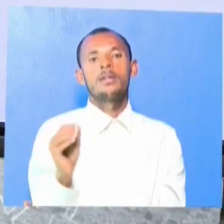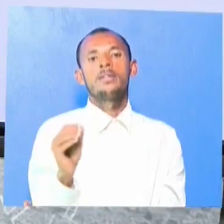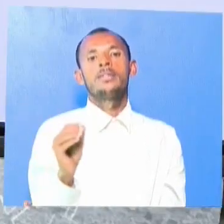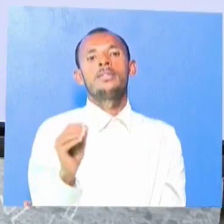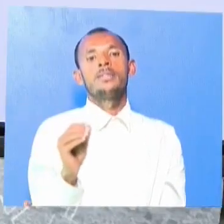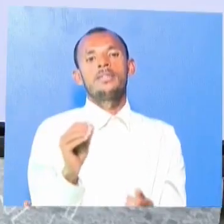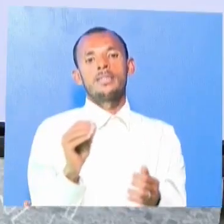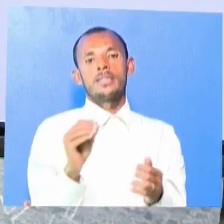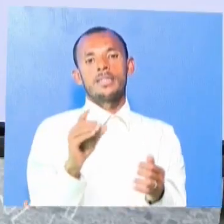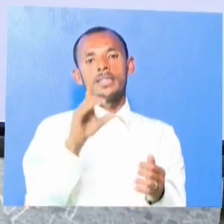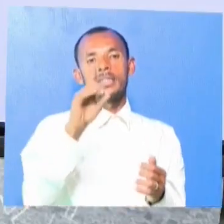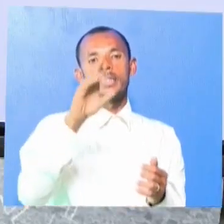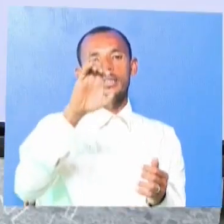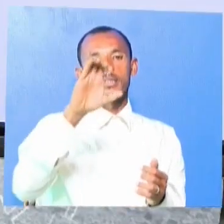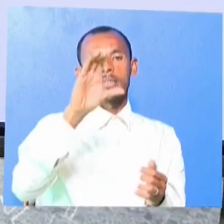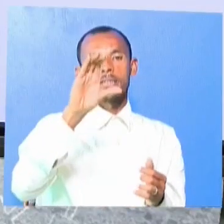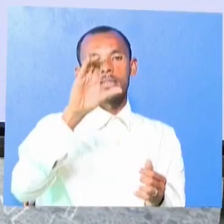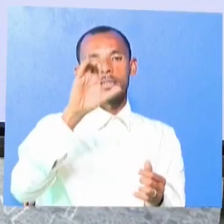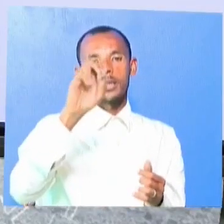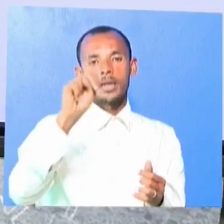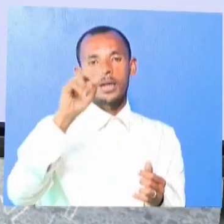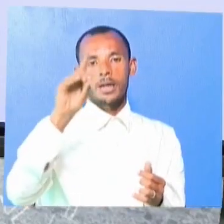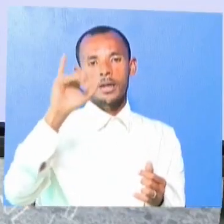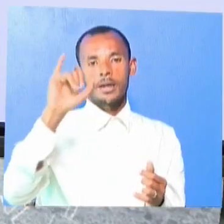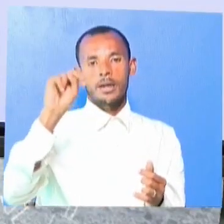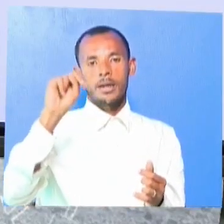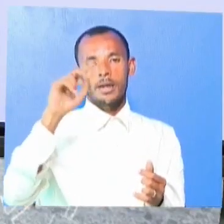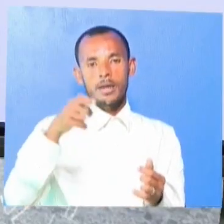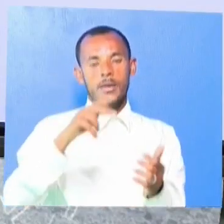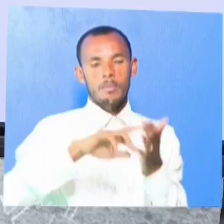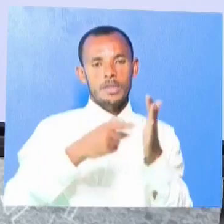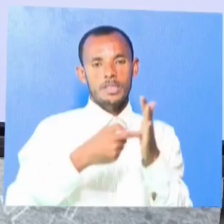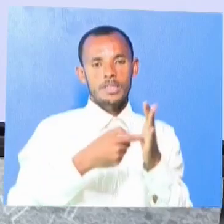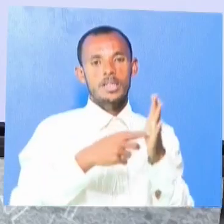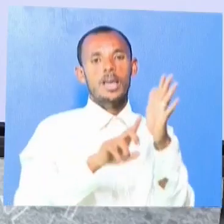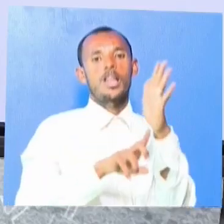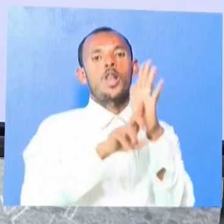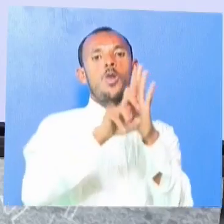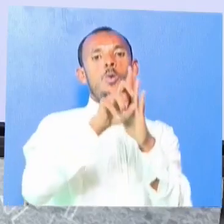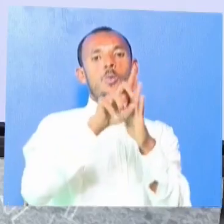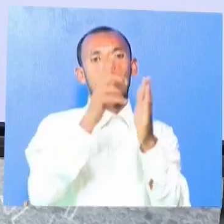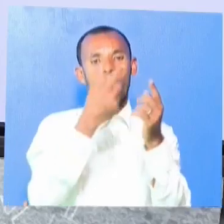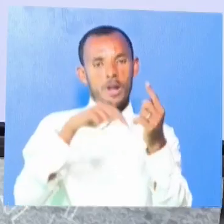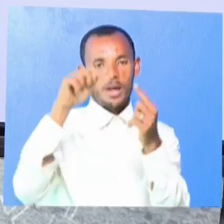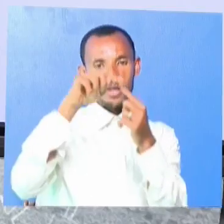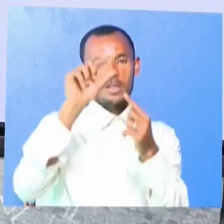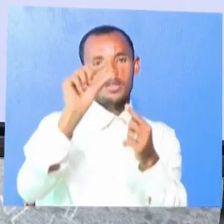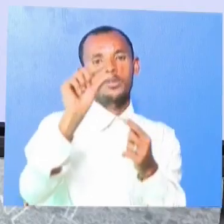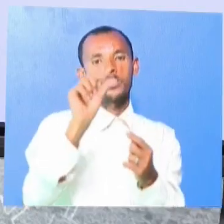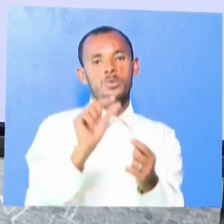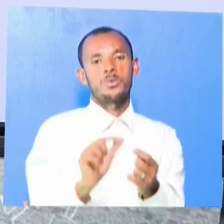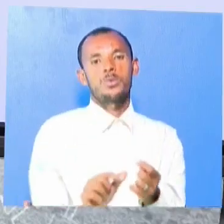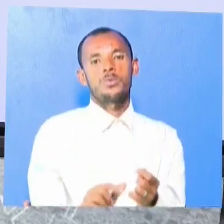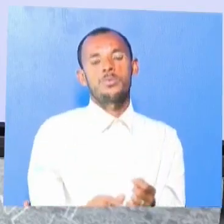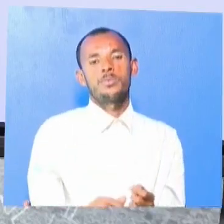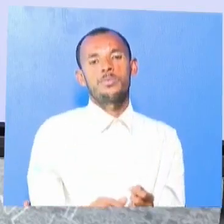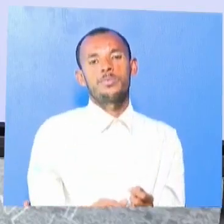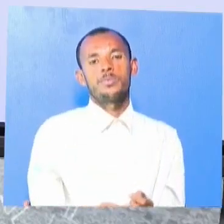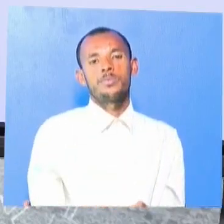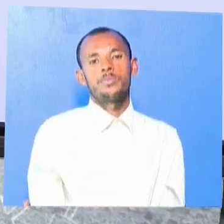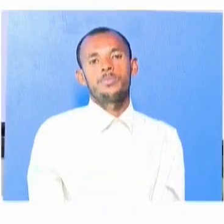descending order means arranging numbers from the bigger to the smaller, from largest to the smallest.